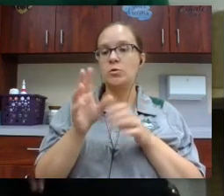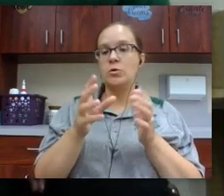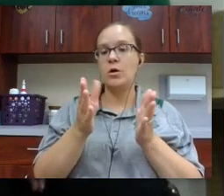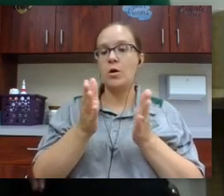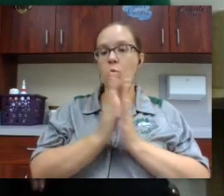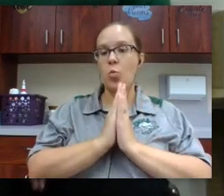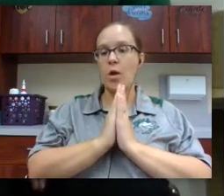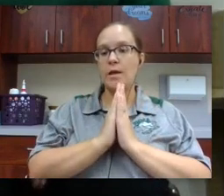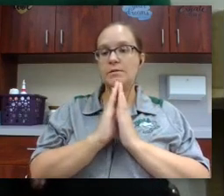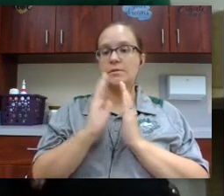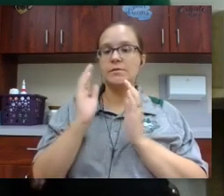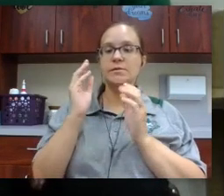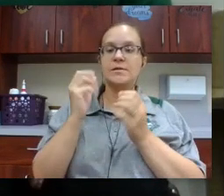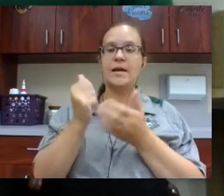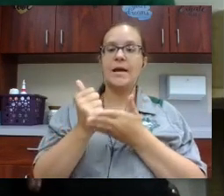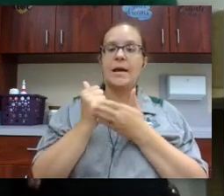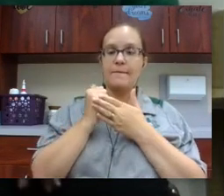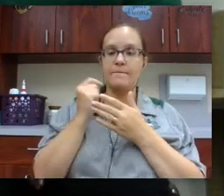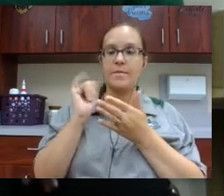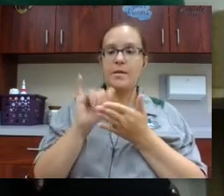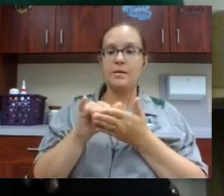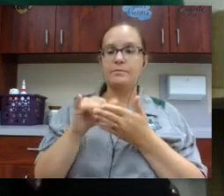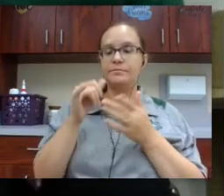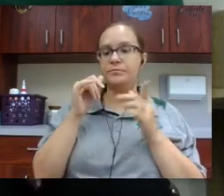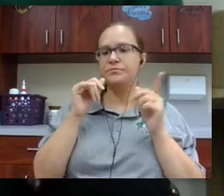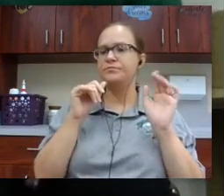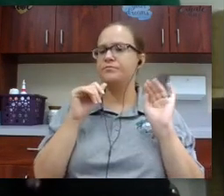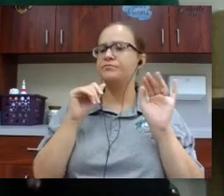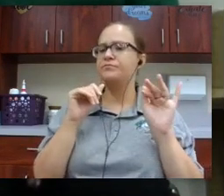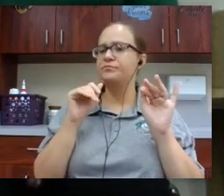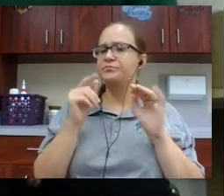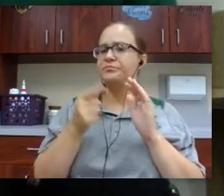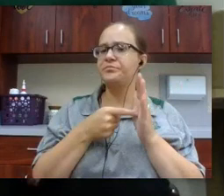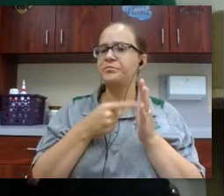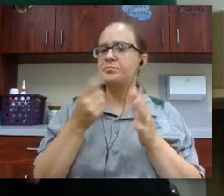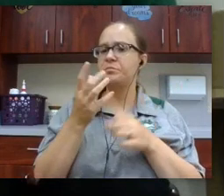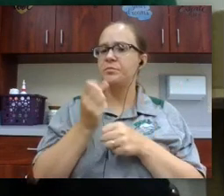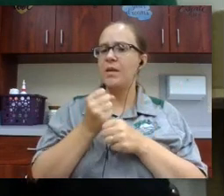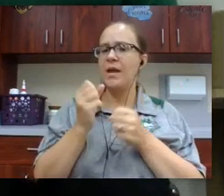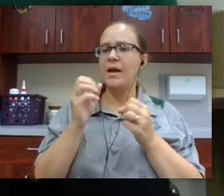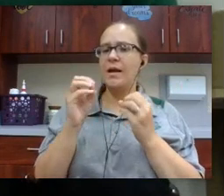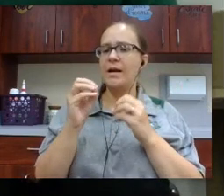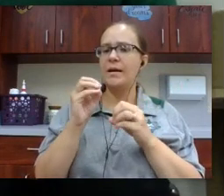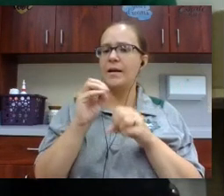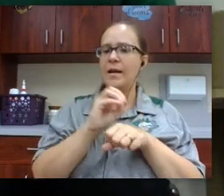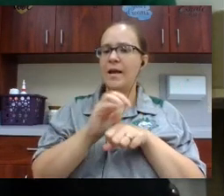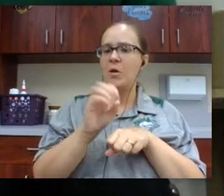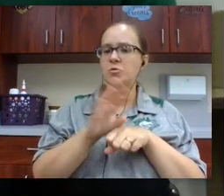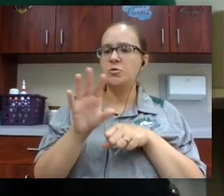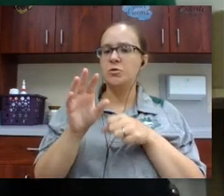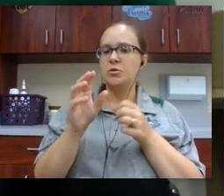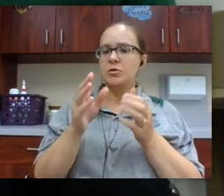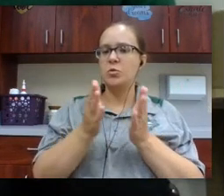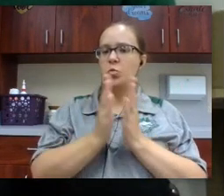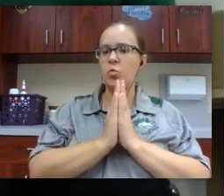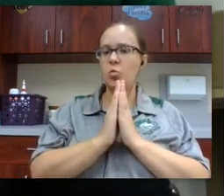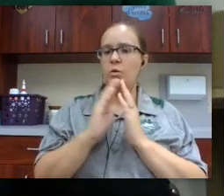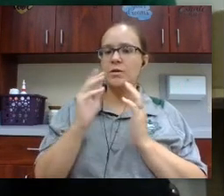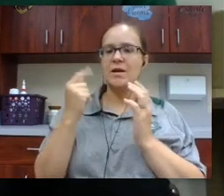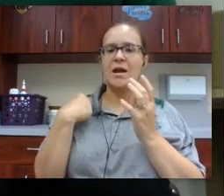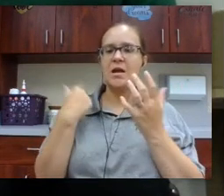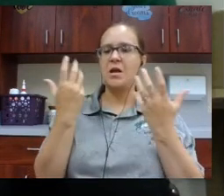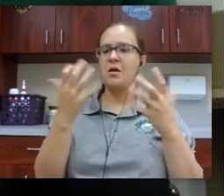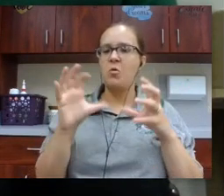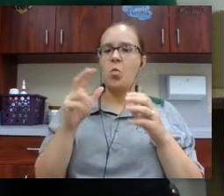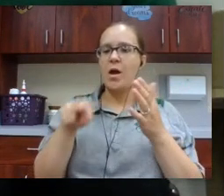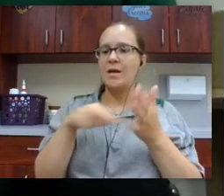with that. Hey, Ms. Campbell, sometimes I'm getting some counselor requests to be taken out of dance on Lee Home Connect because they